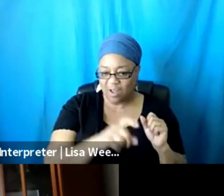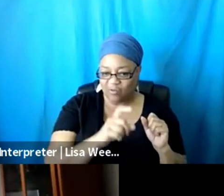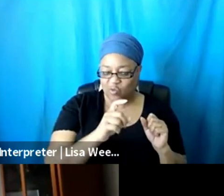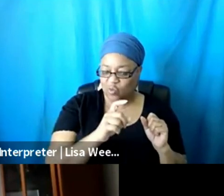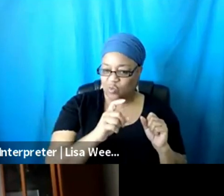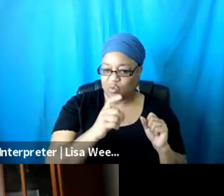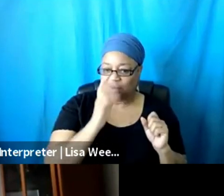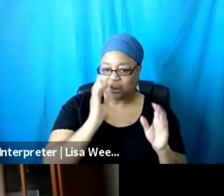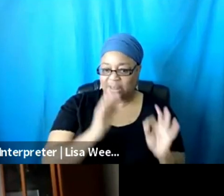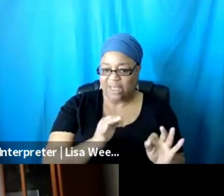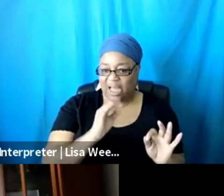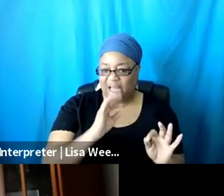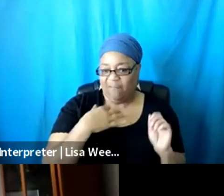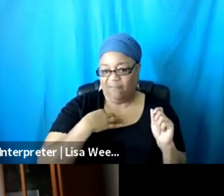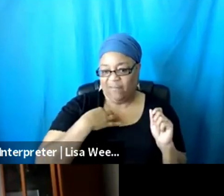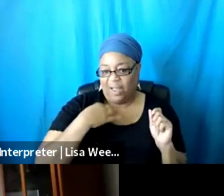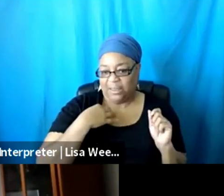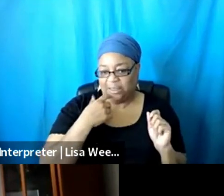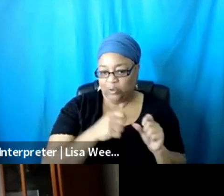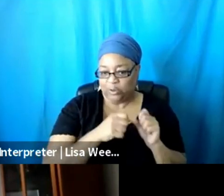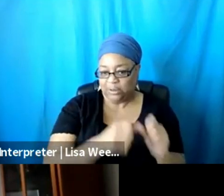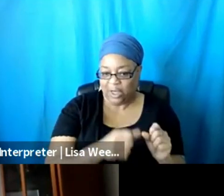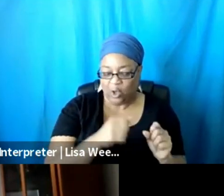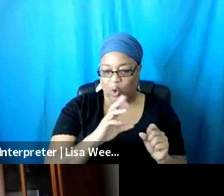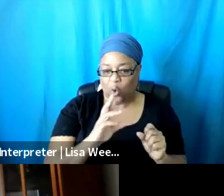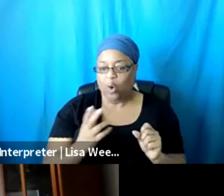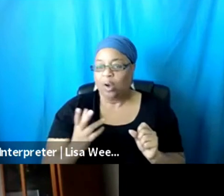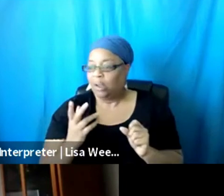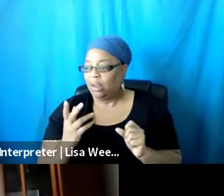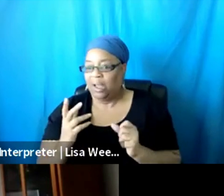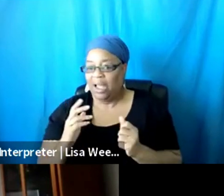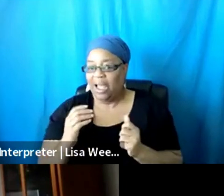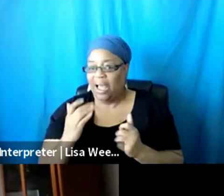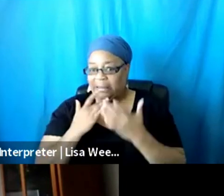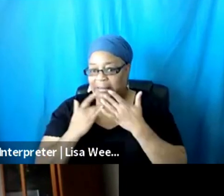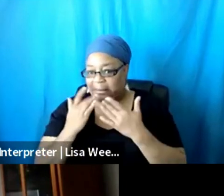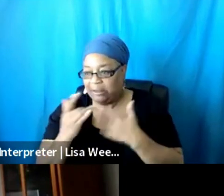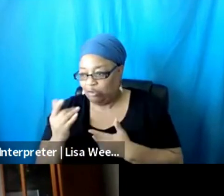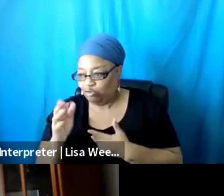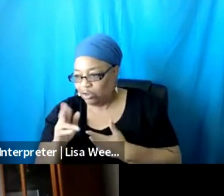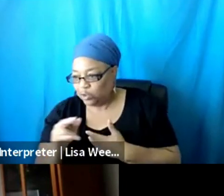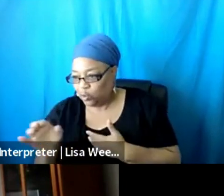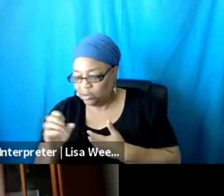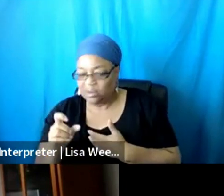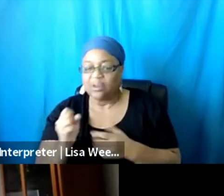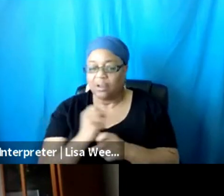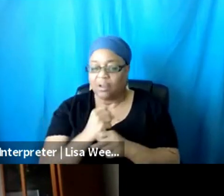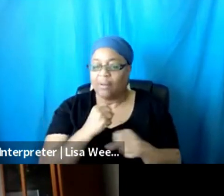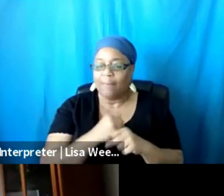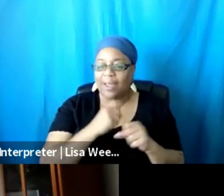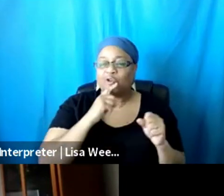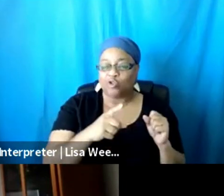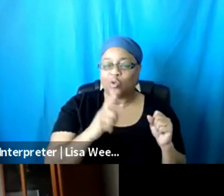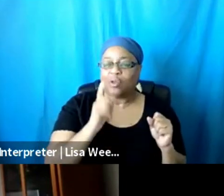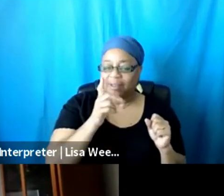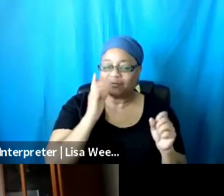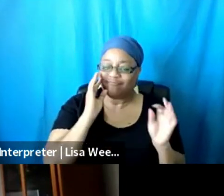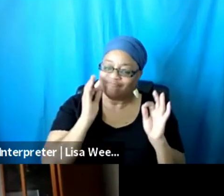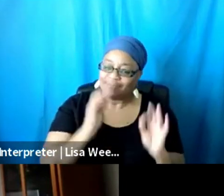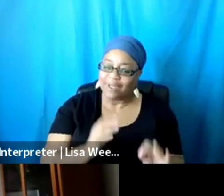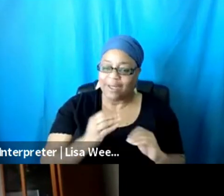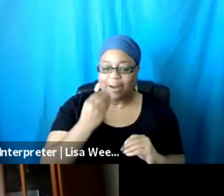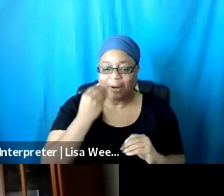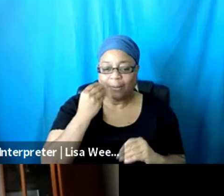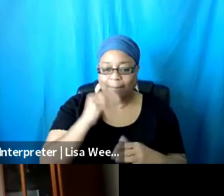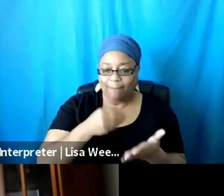that resources come in, but truly that there is dedicated money for it. But it also requires political will. So if you do